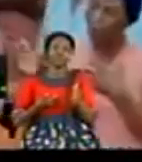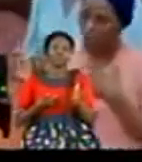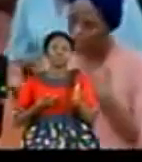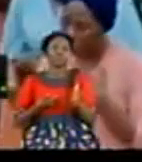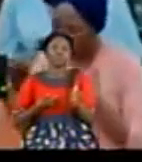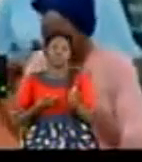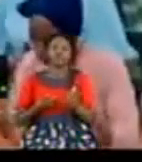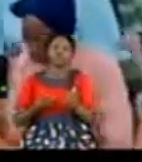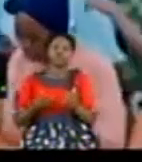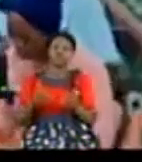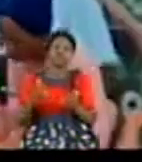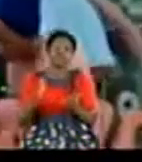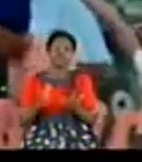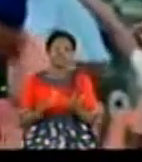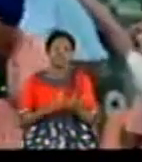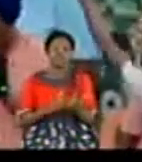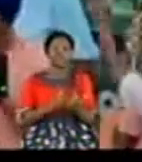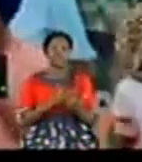and